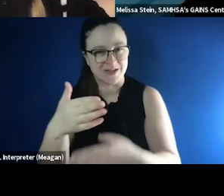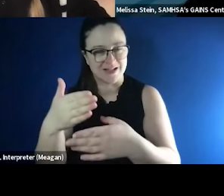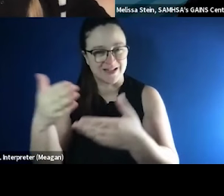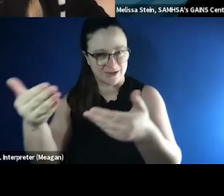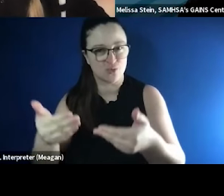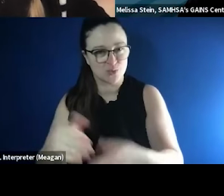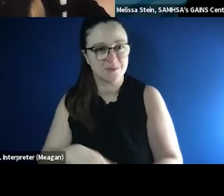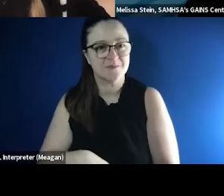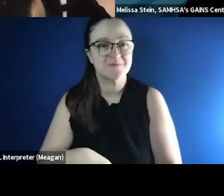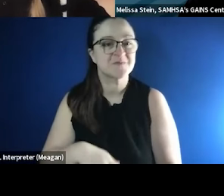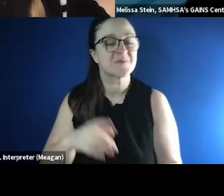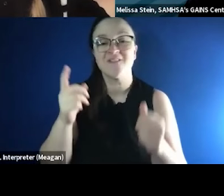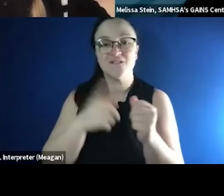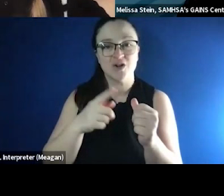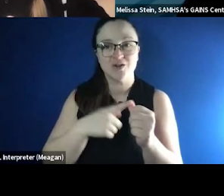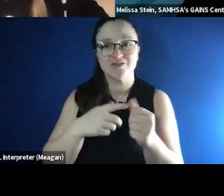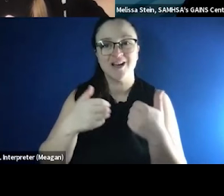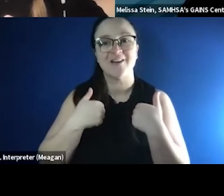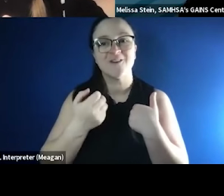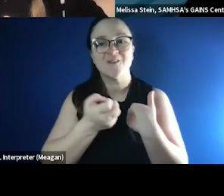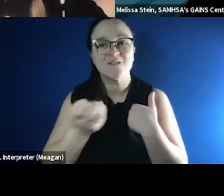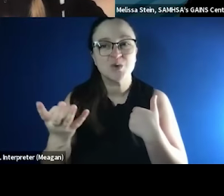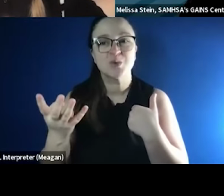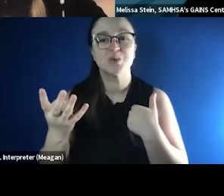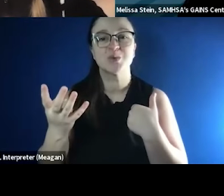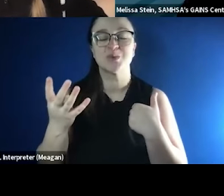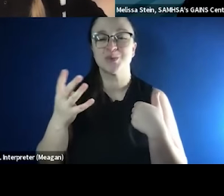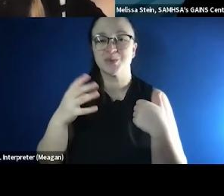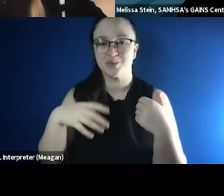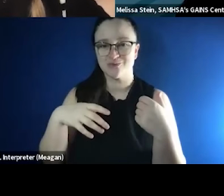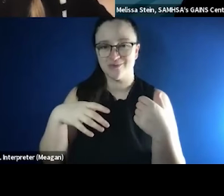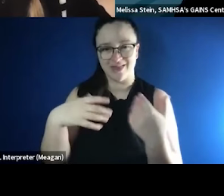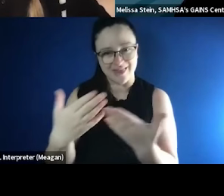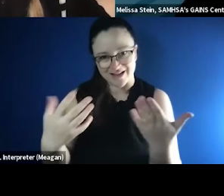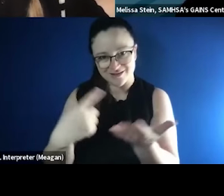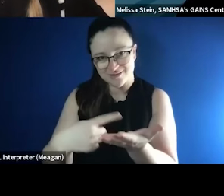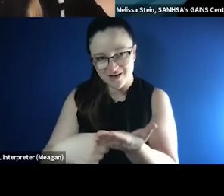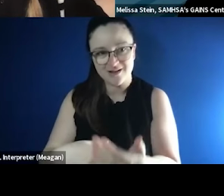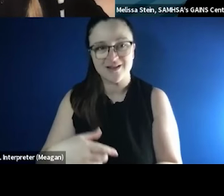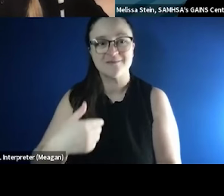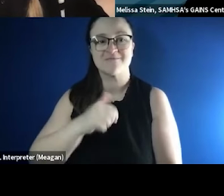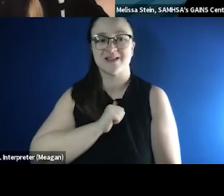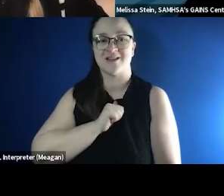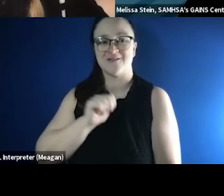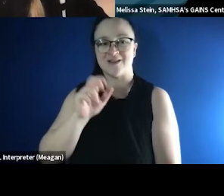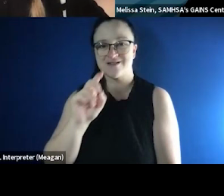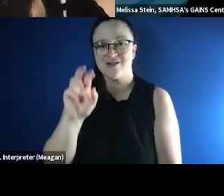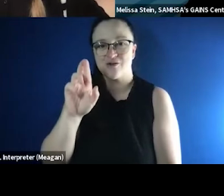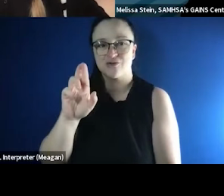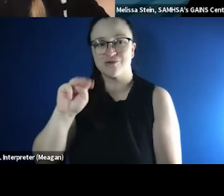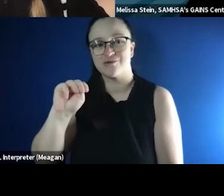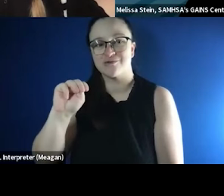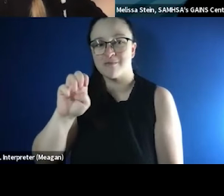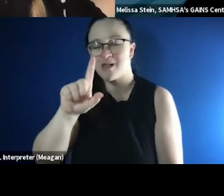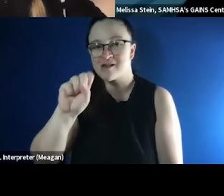But first, I have a couple of introductory items to review with you. I'm Dr. Melissa Stein. I go by the pronouns she,